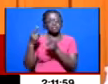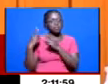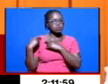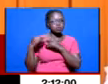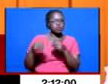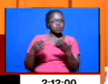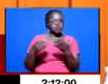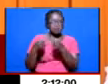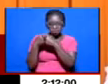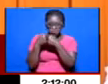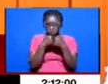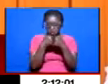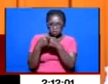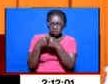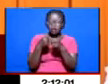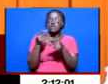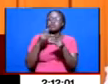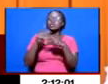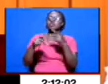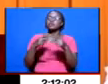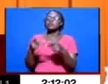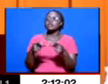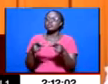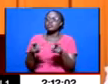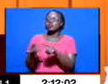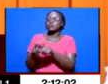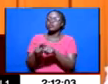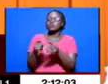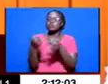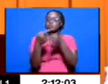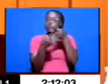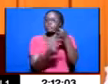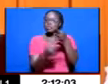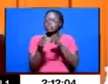challenge process has satisfied all the 3 steps.